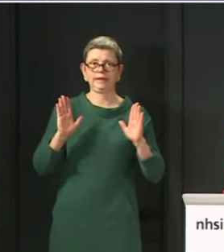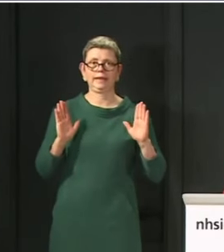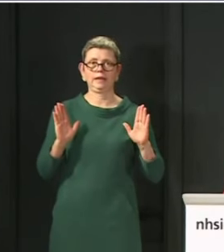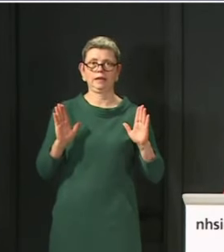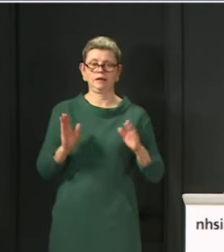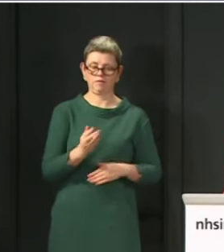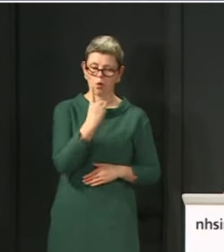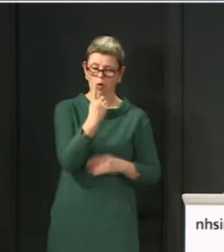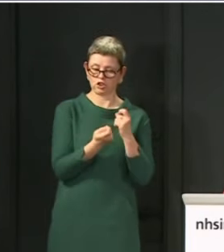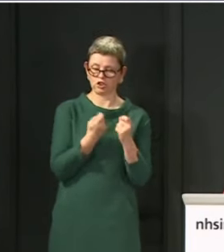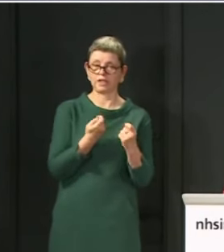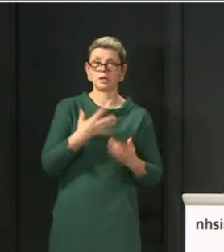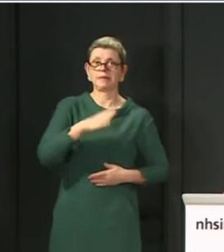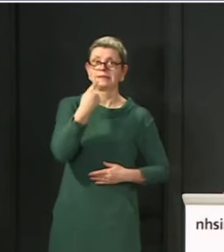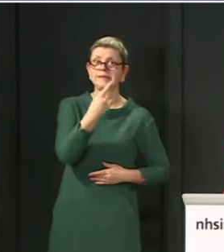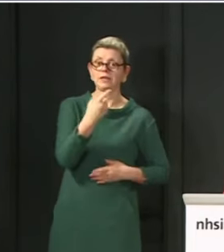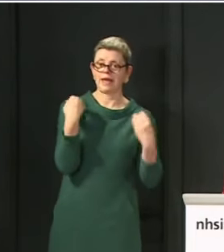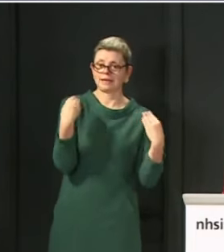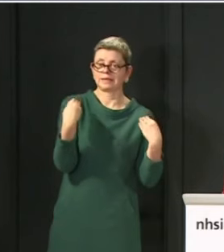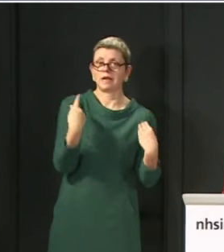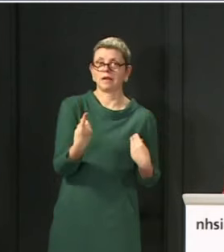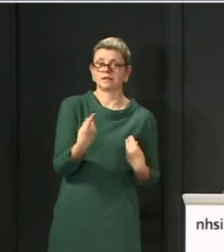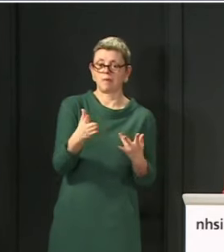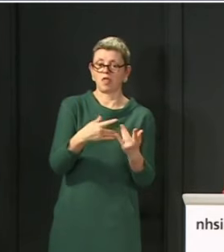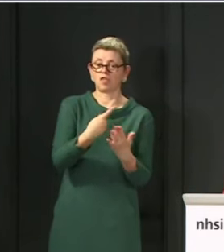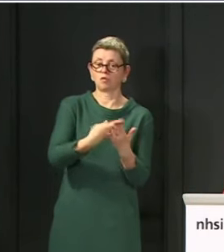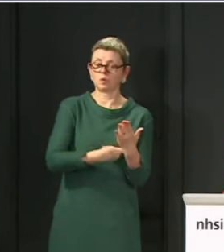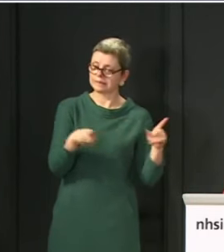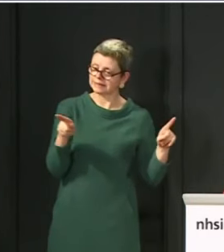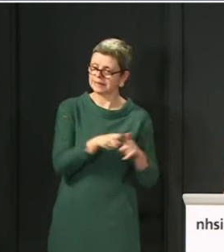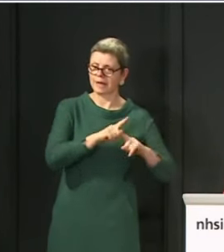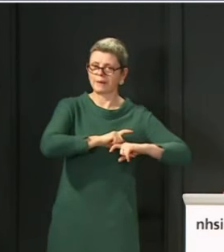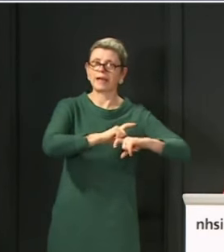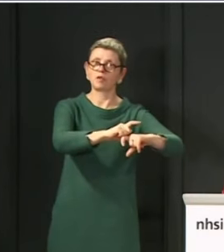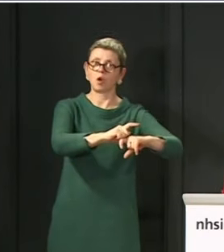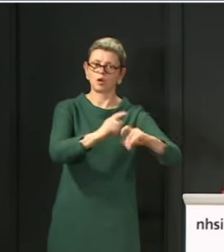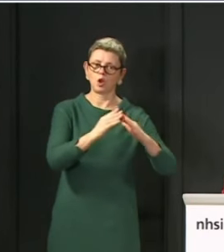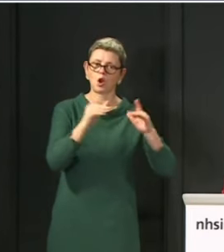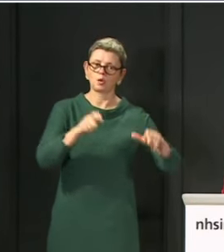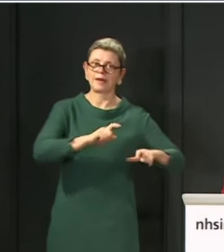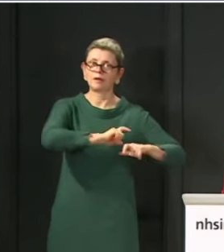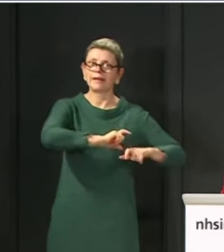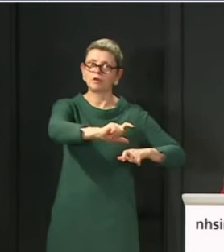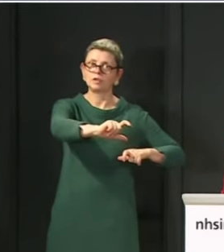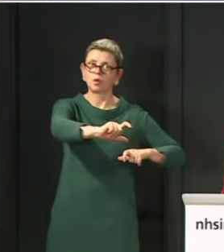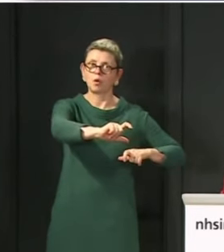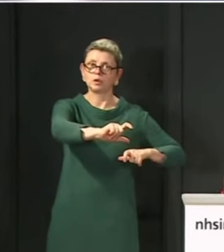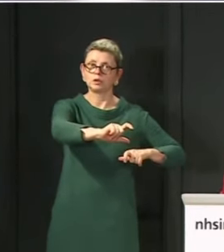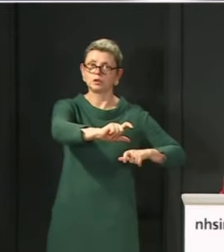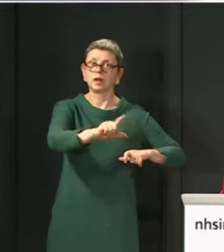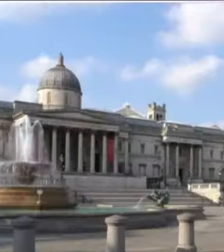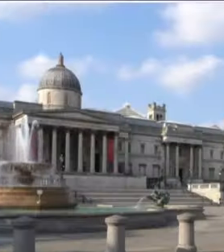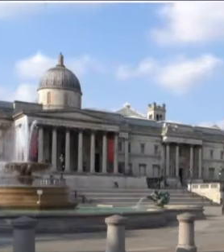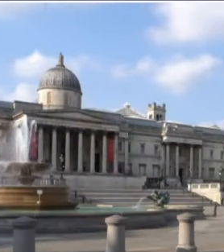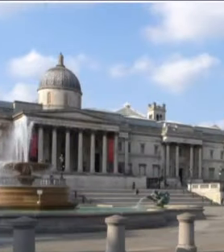message, as it is in Wales and Northern Ireland. And another issue here is this advice for people in England that they can now drive to beauty spots